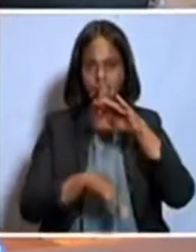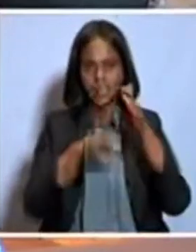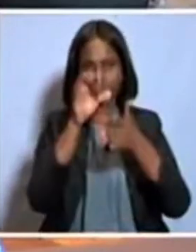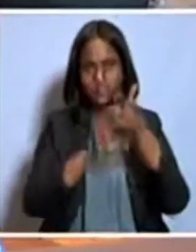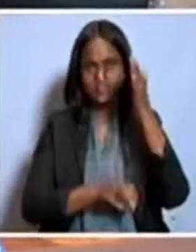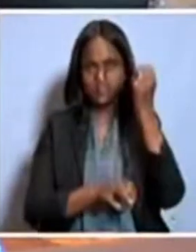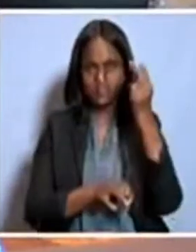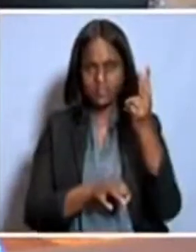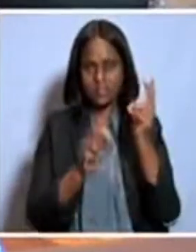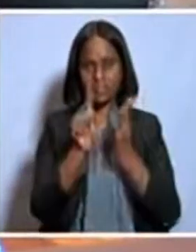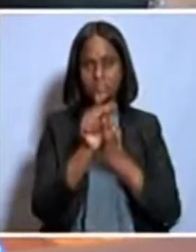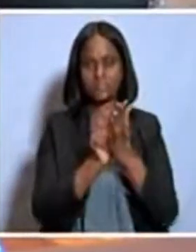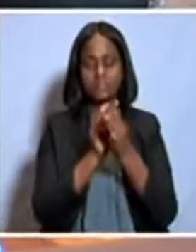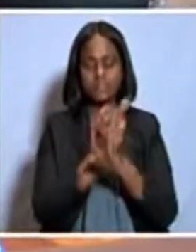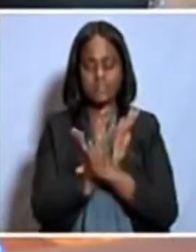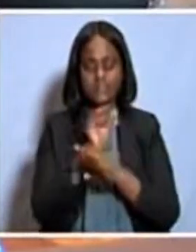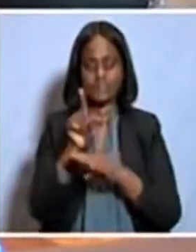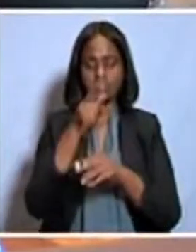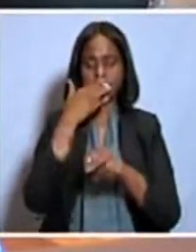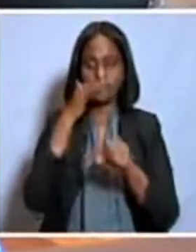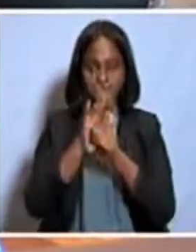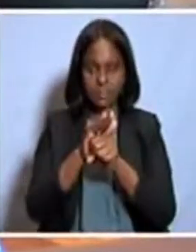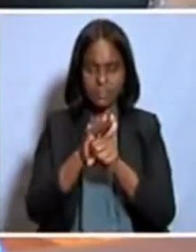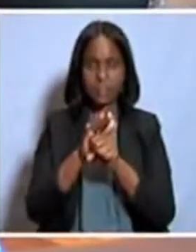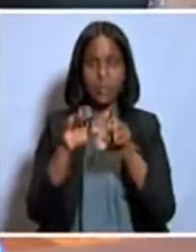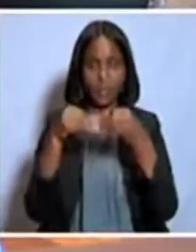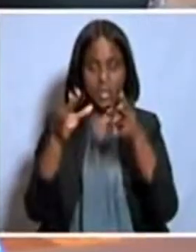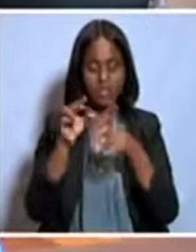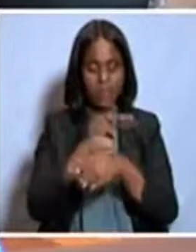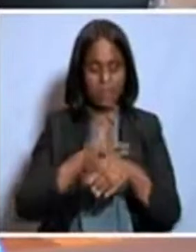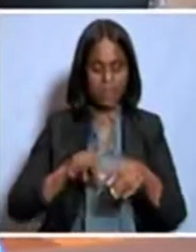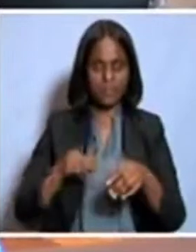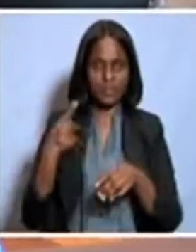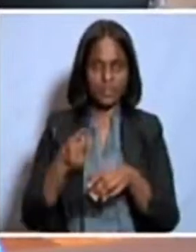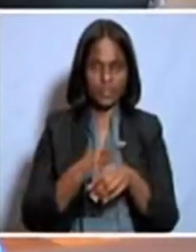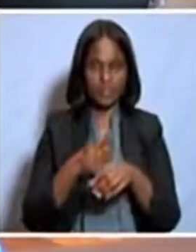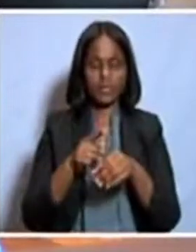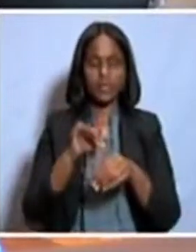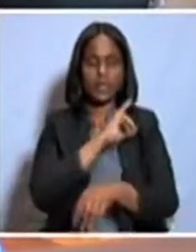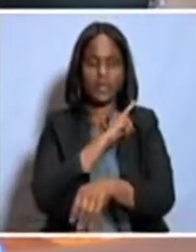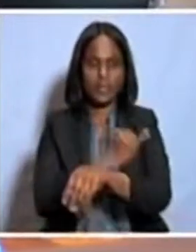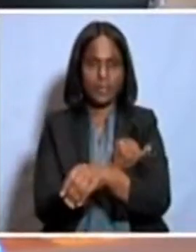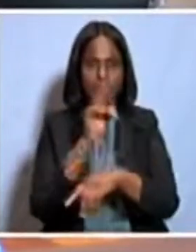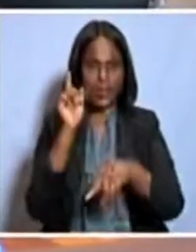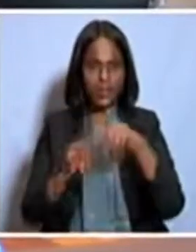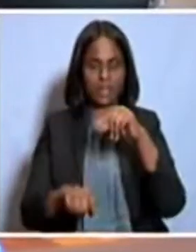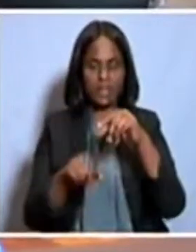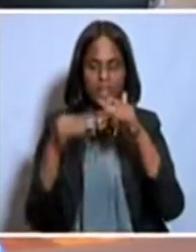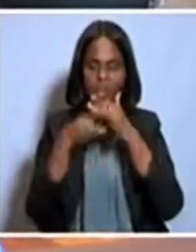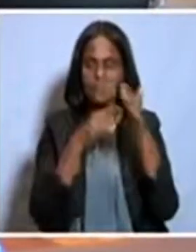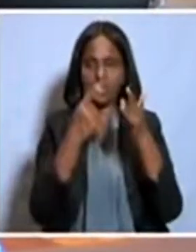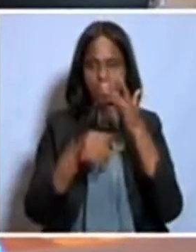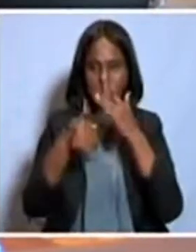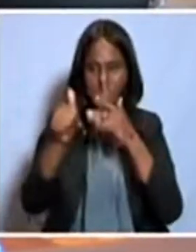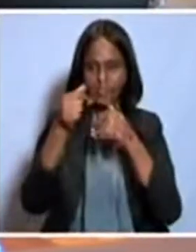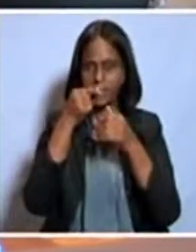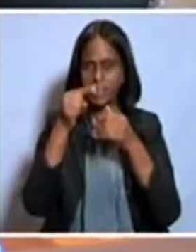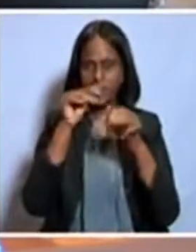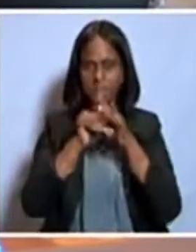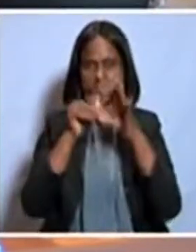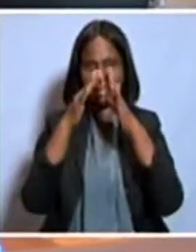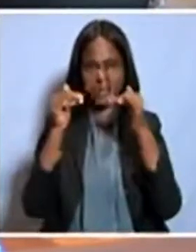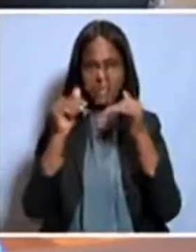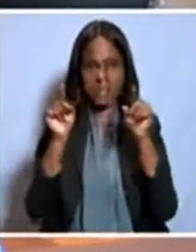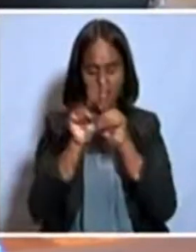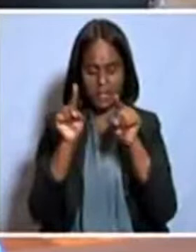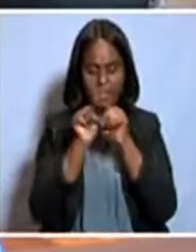laws of Zambia. This grants members of parliament immunity against prosecution for what they say while in the House. The same